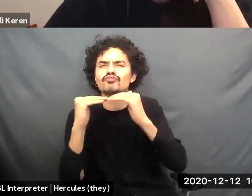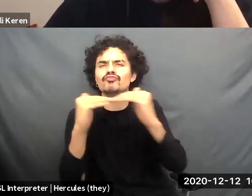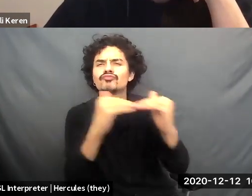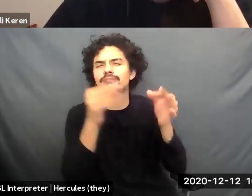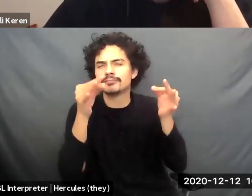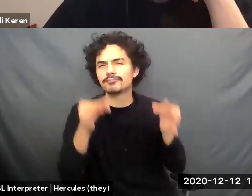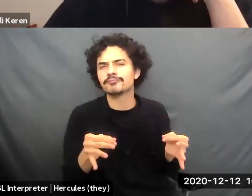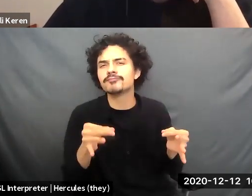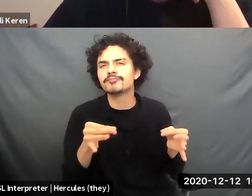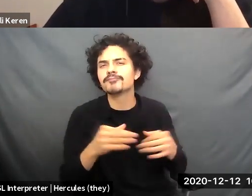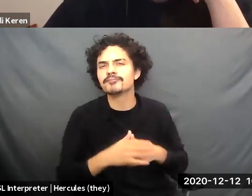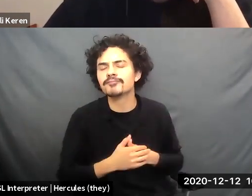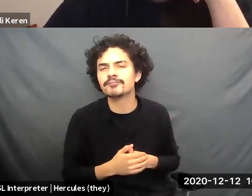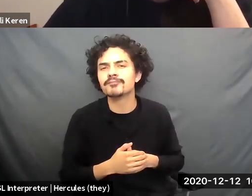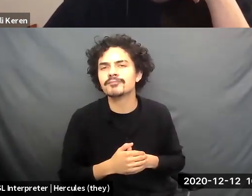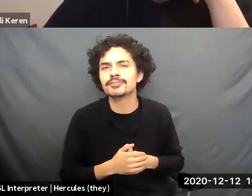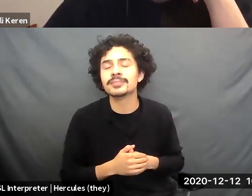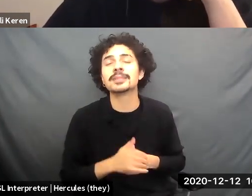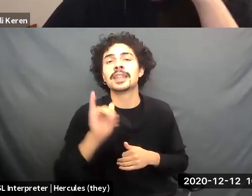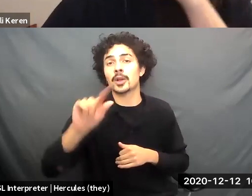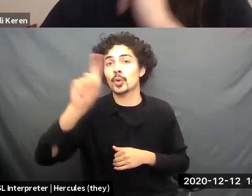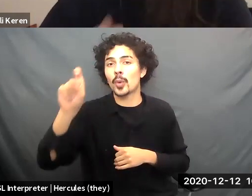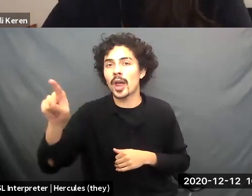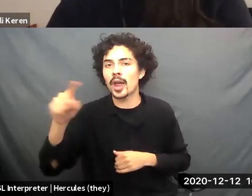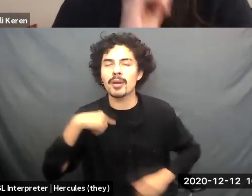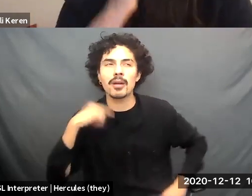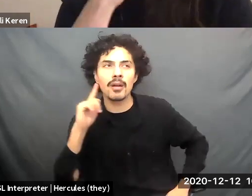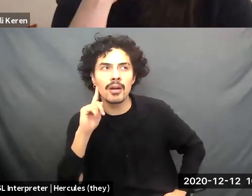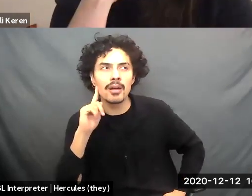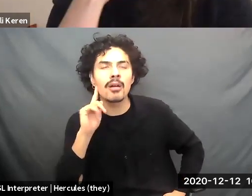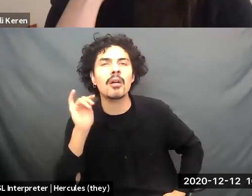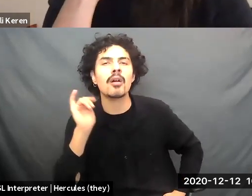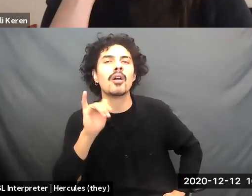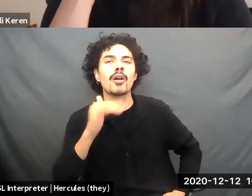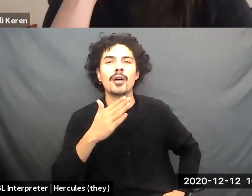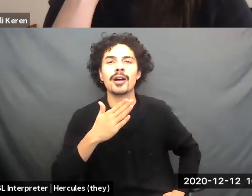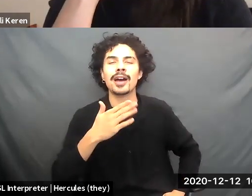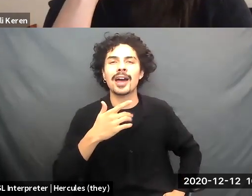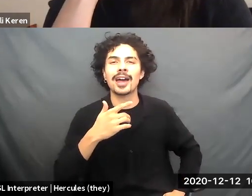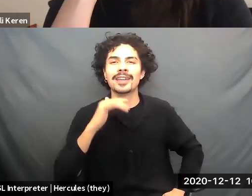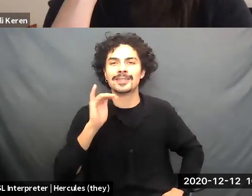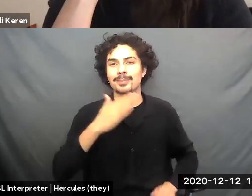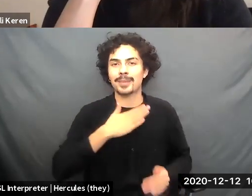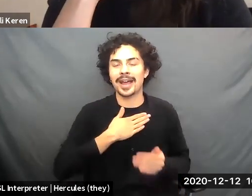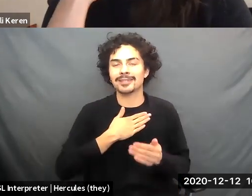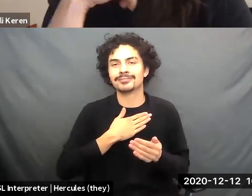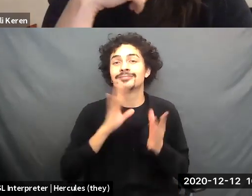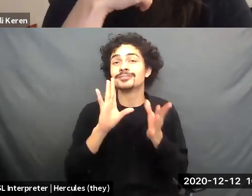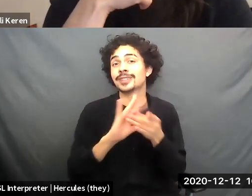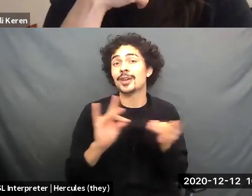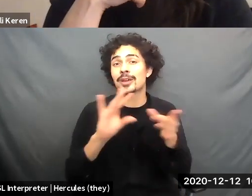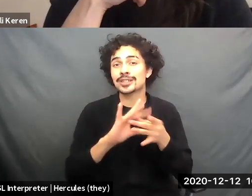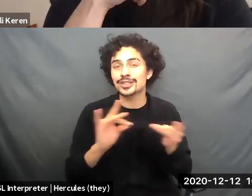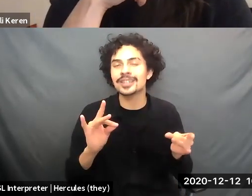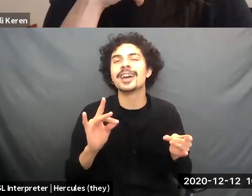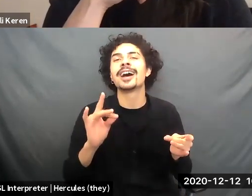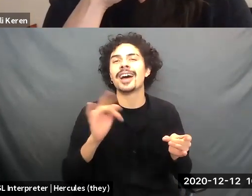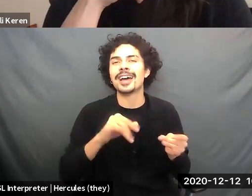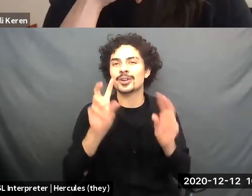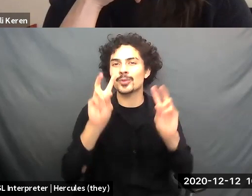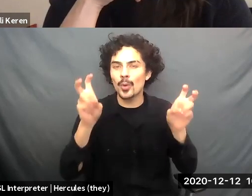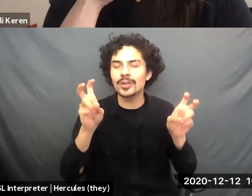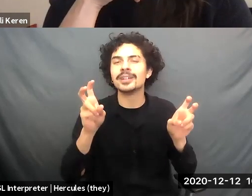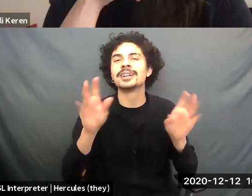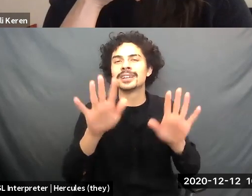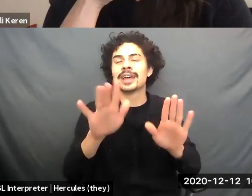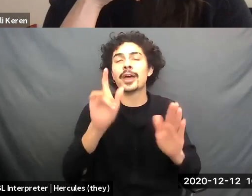And I was also, the question also took my mind back to a quote that I included in my, um, narration, and that is the sort of acknowledgement that,